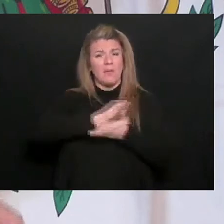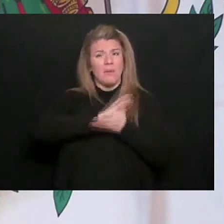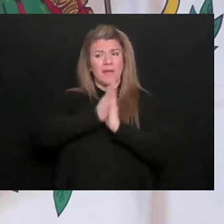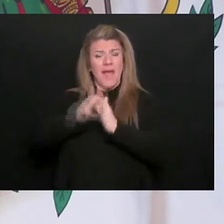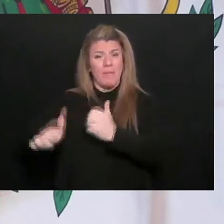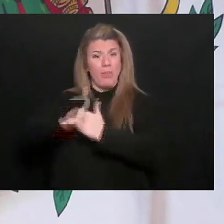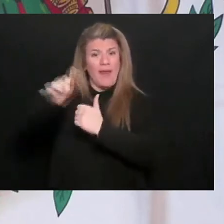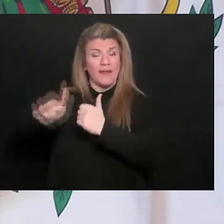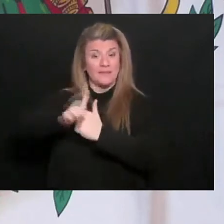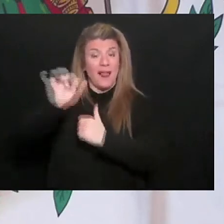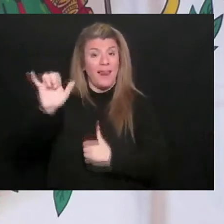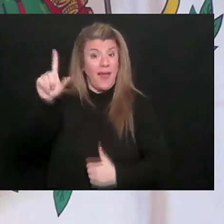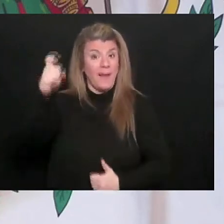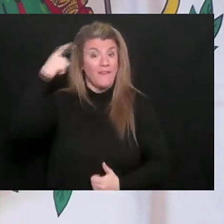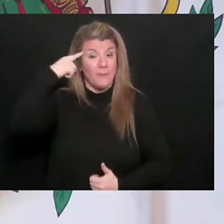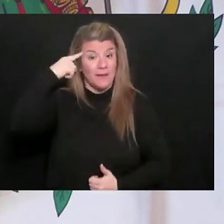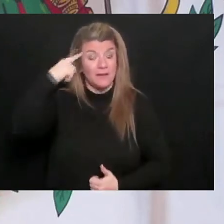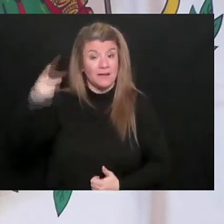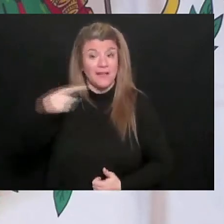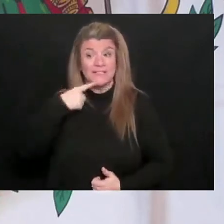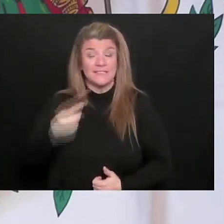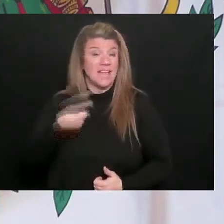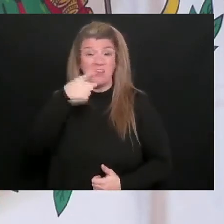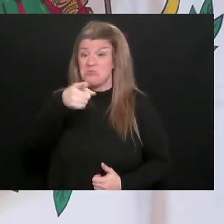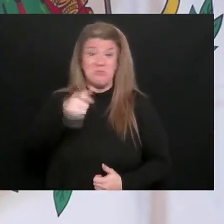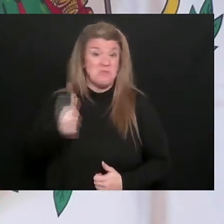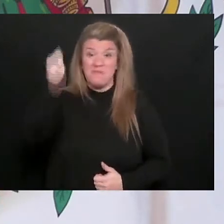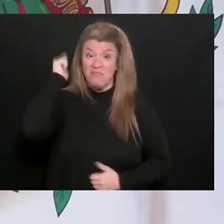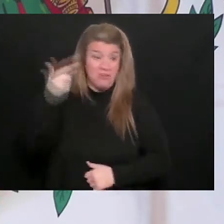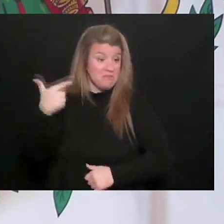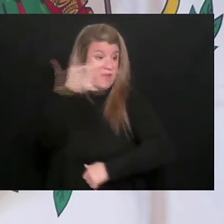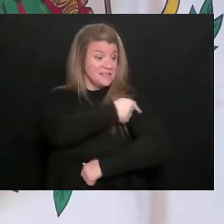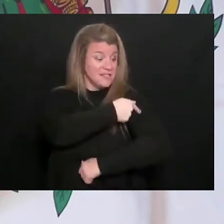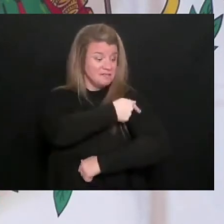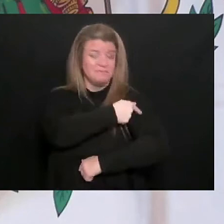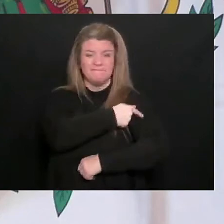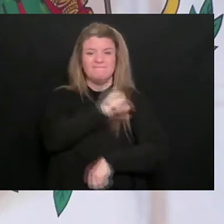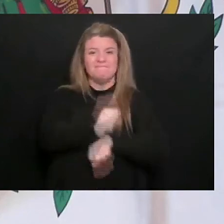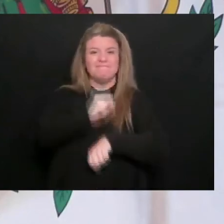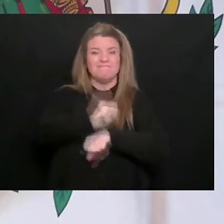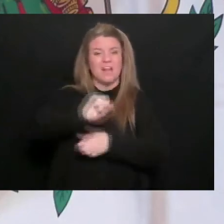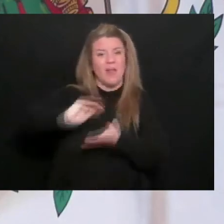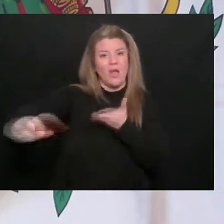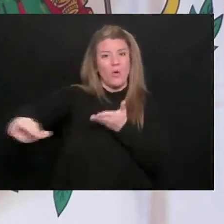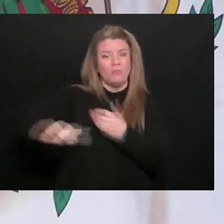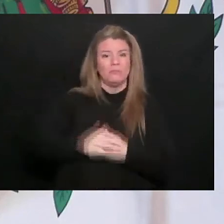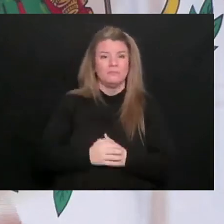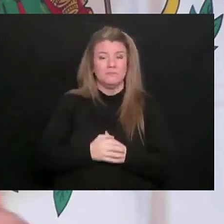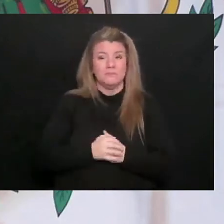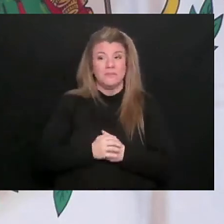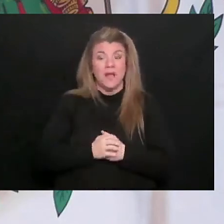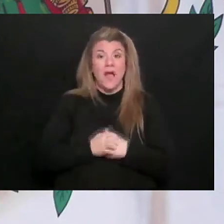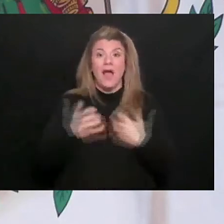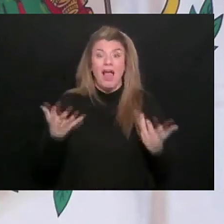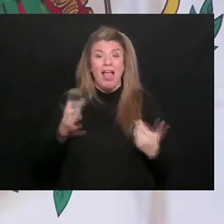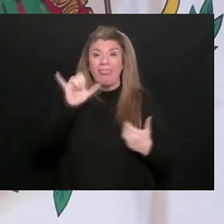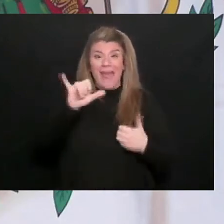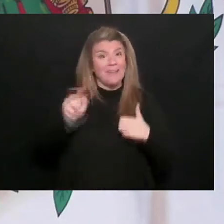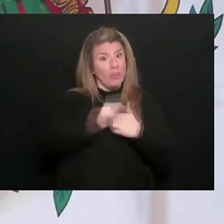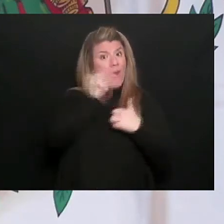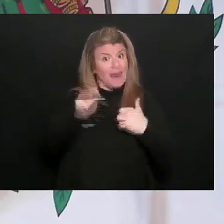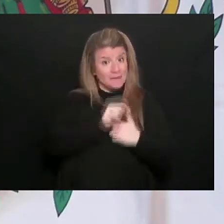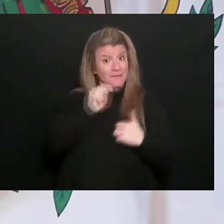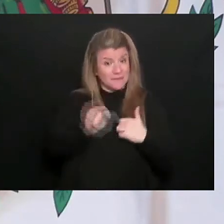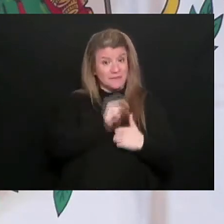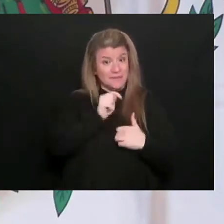don't get the vaccine, your employer is going to let you go. Basically, when they start threatening them,